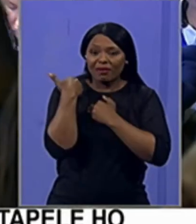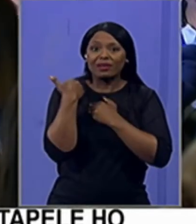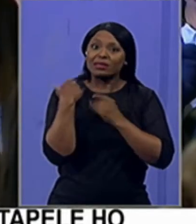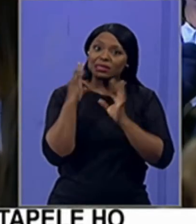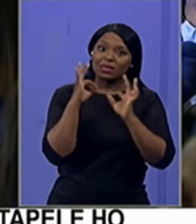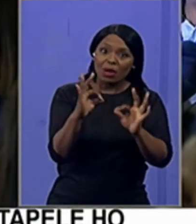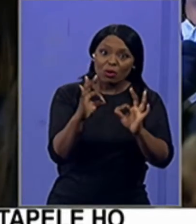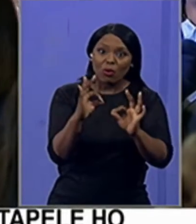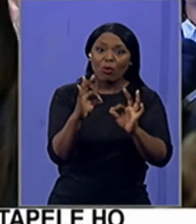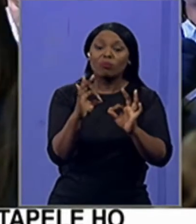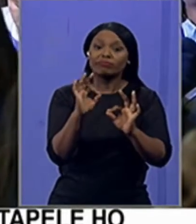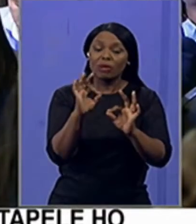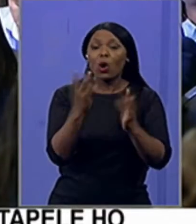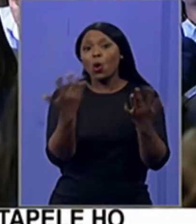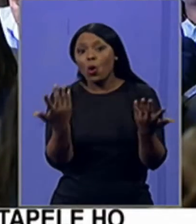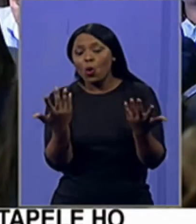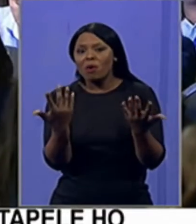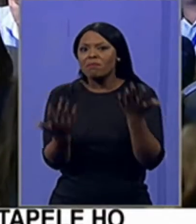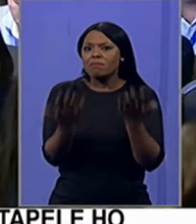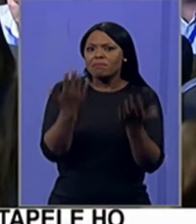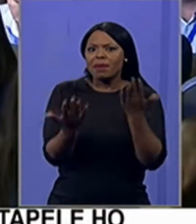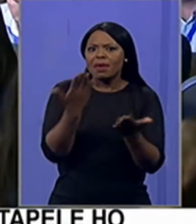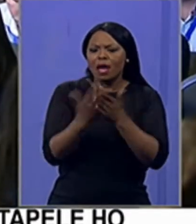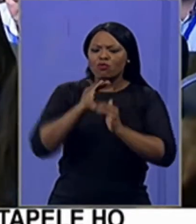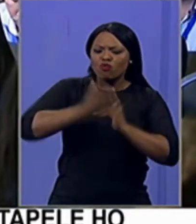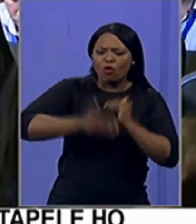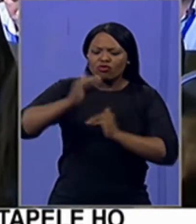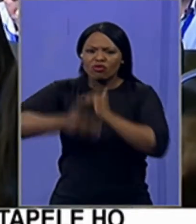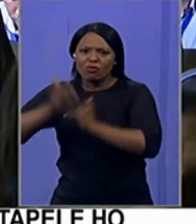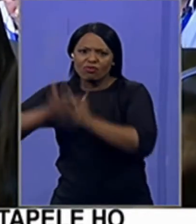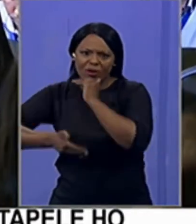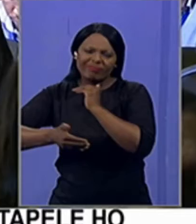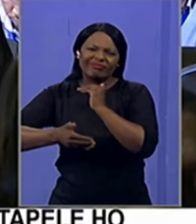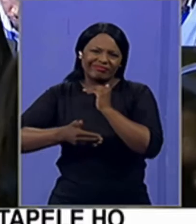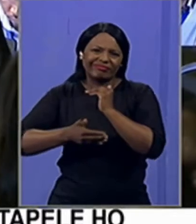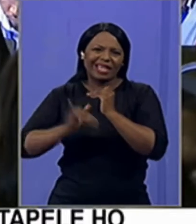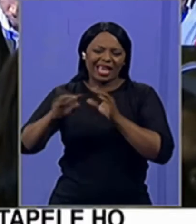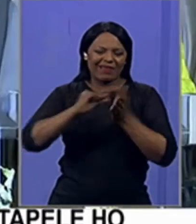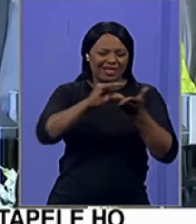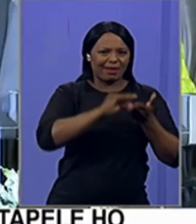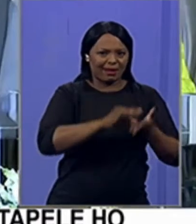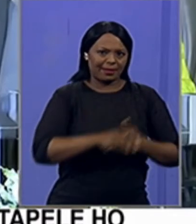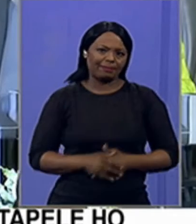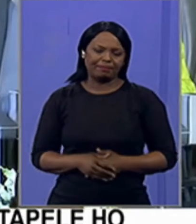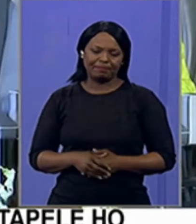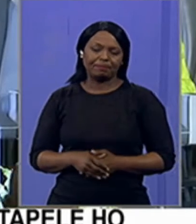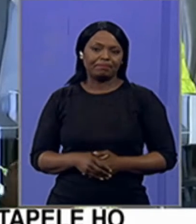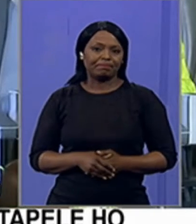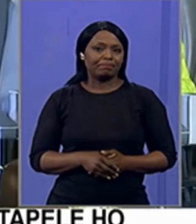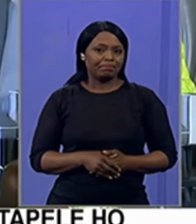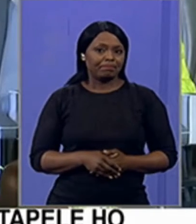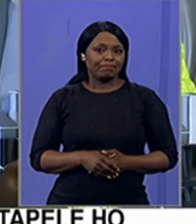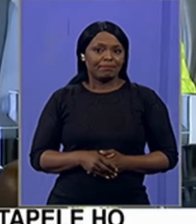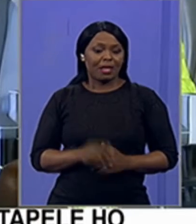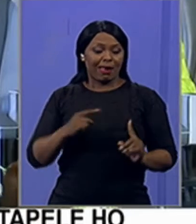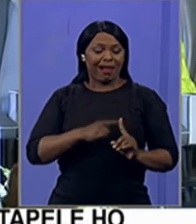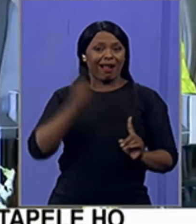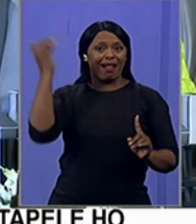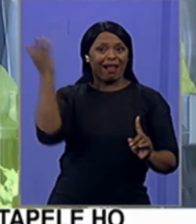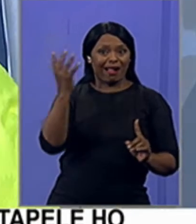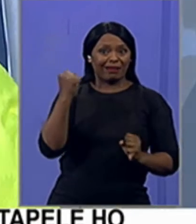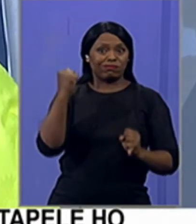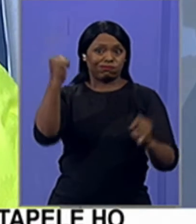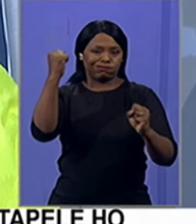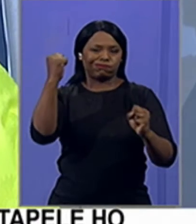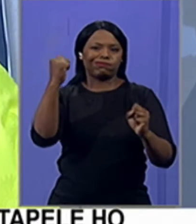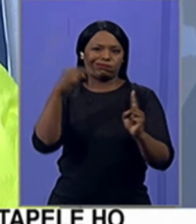secure, whether they will be able to protect their investments. Nakong ya puo ya hae Mopresidente o ile a angwa